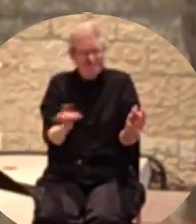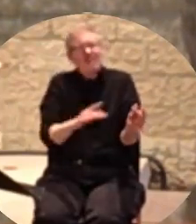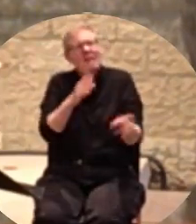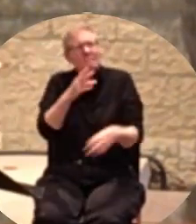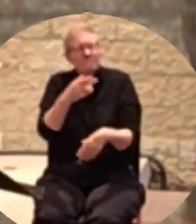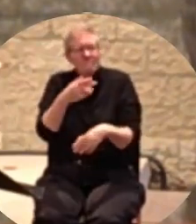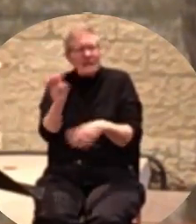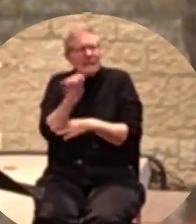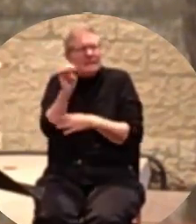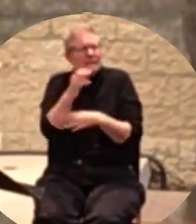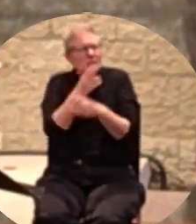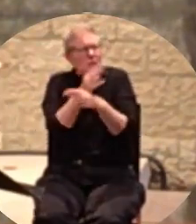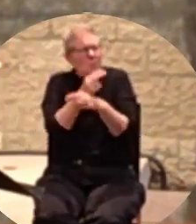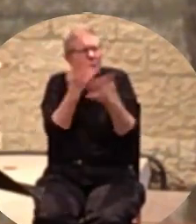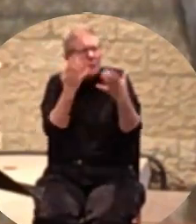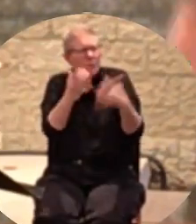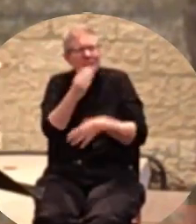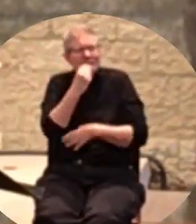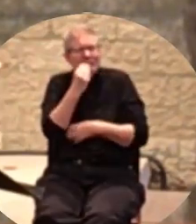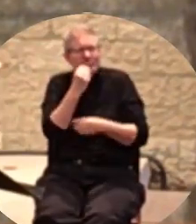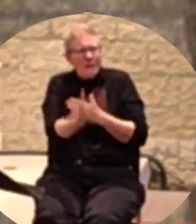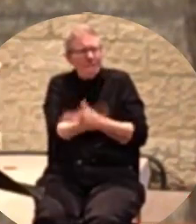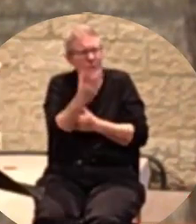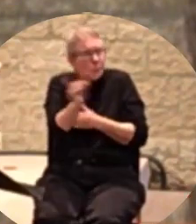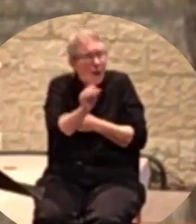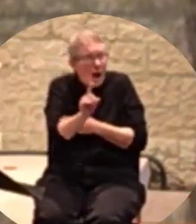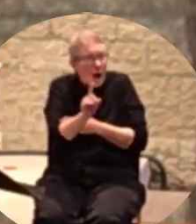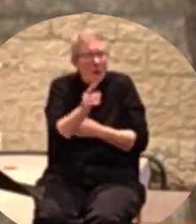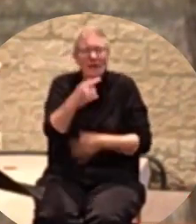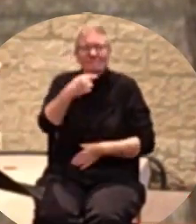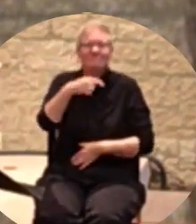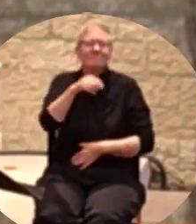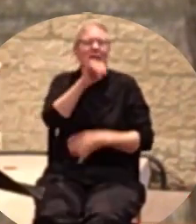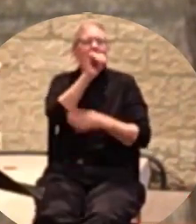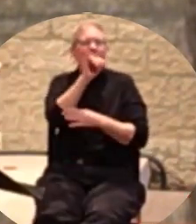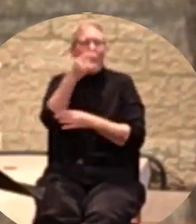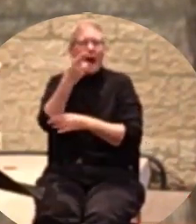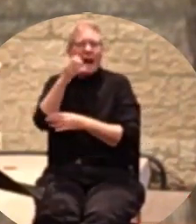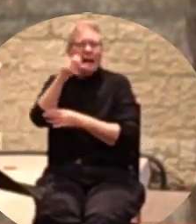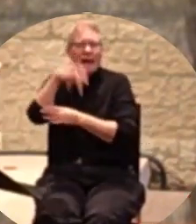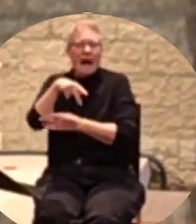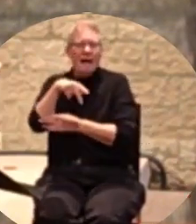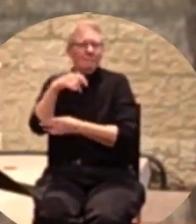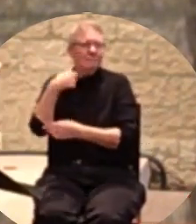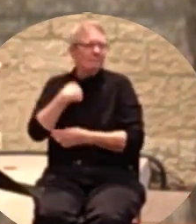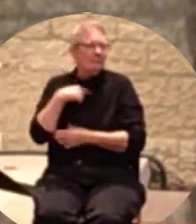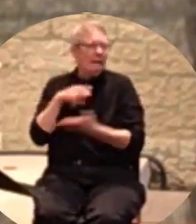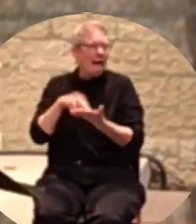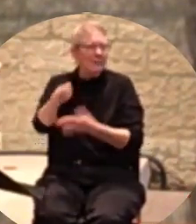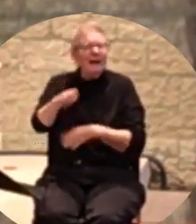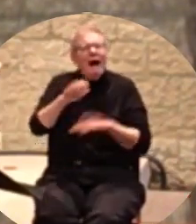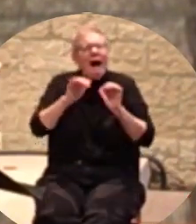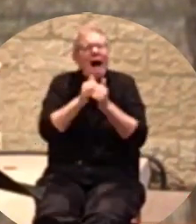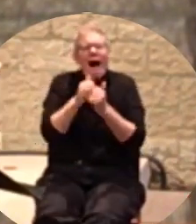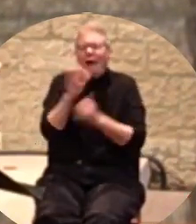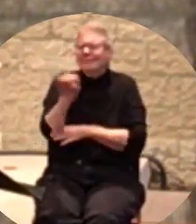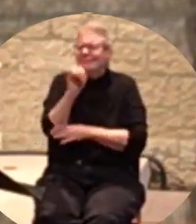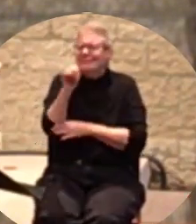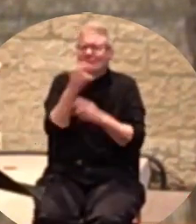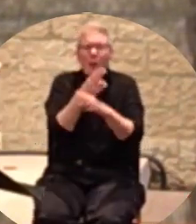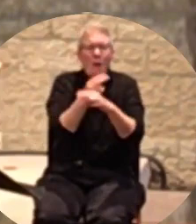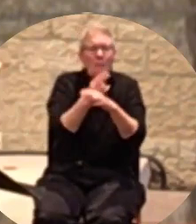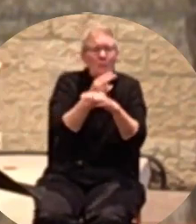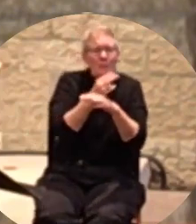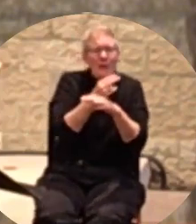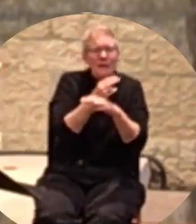breakfast? IHOP. How does the Easter bunny dry off? With a